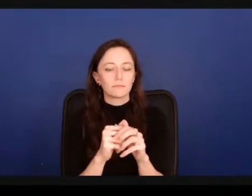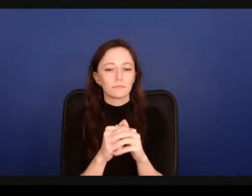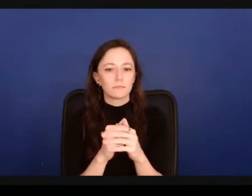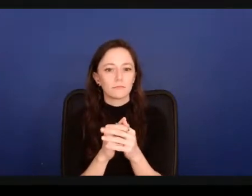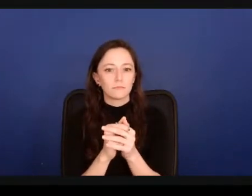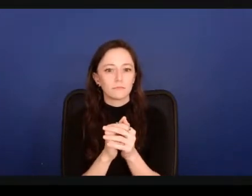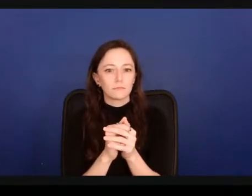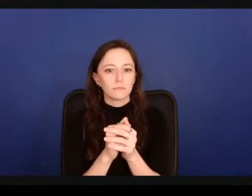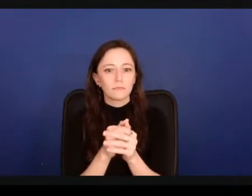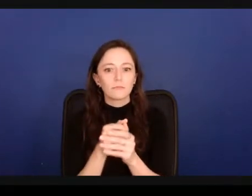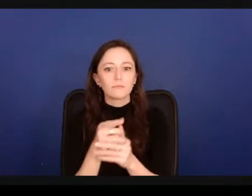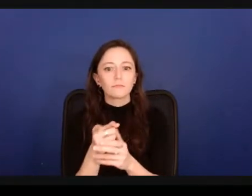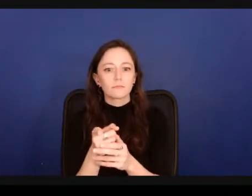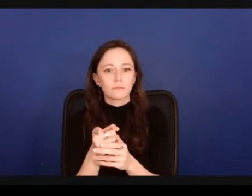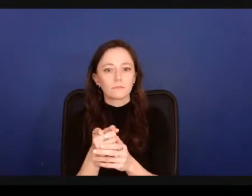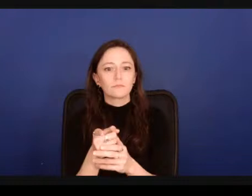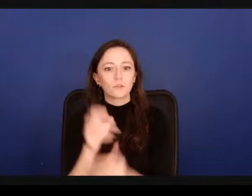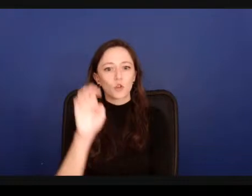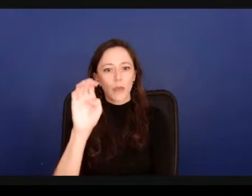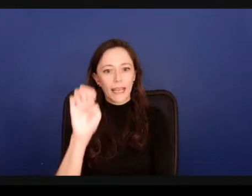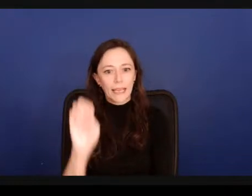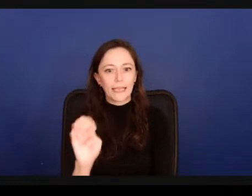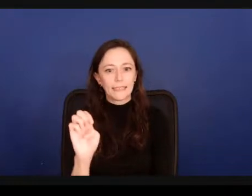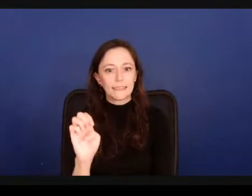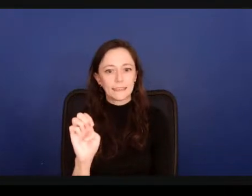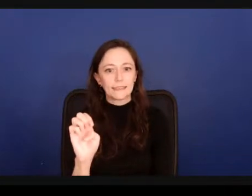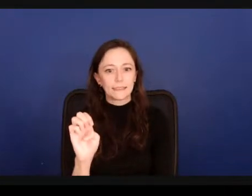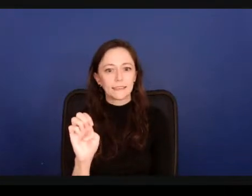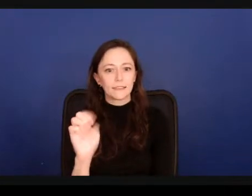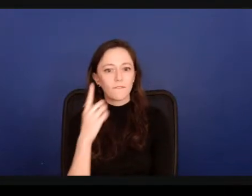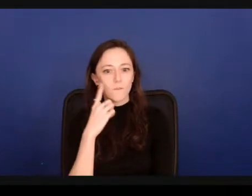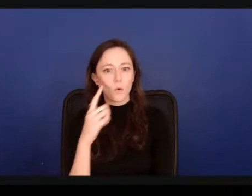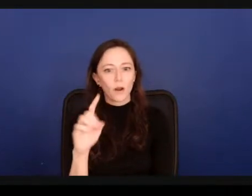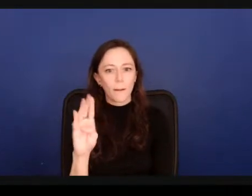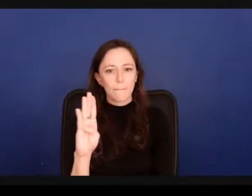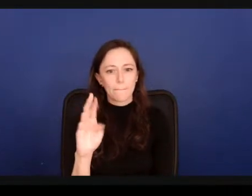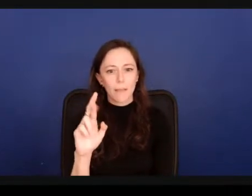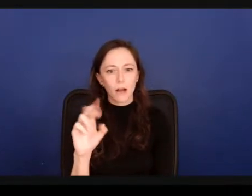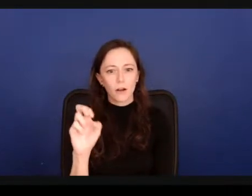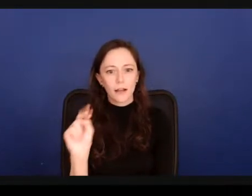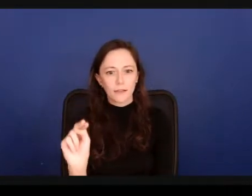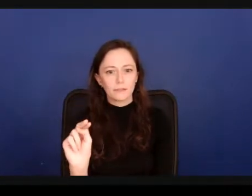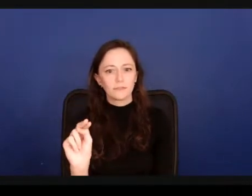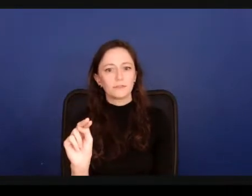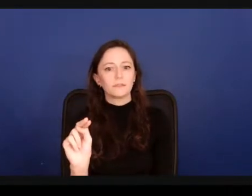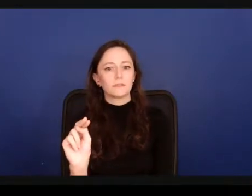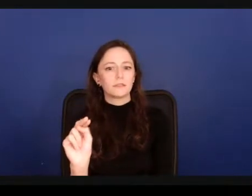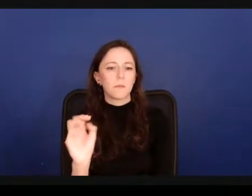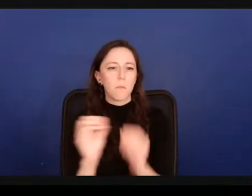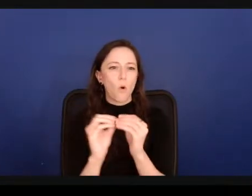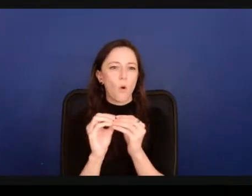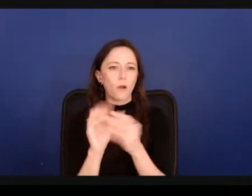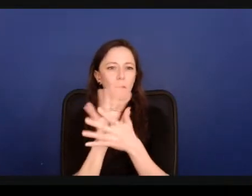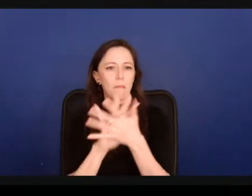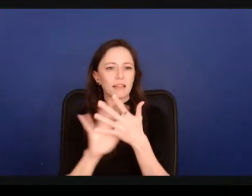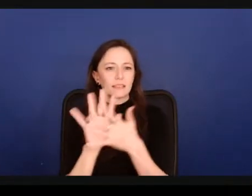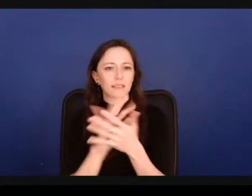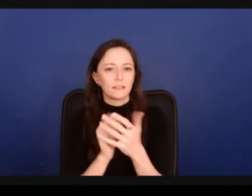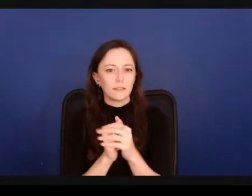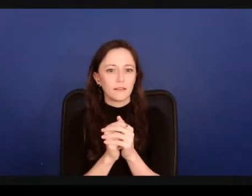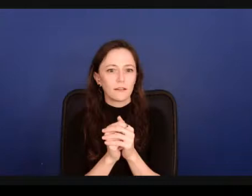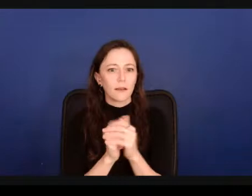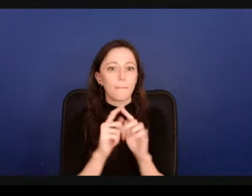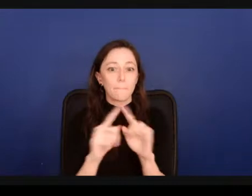The E signal by and large is a little messier, but the point being that we expect when something is majorly happening, all this scale gets